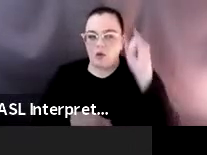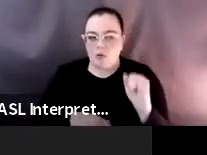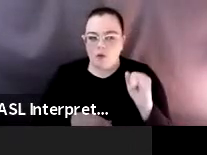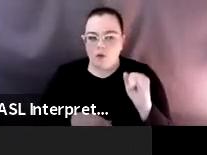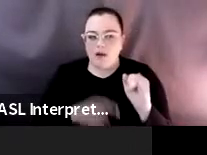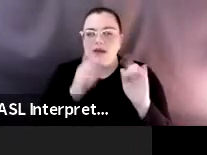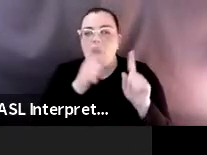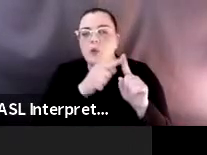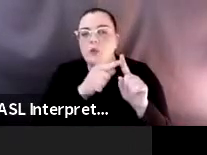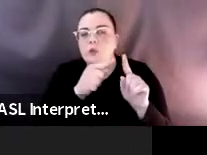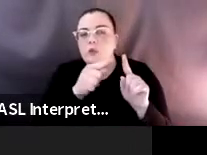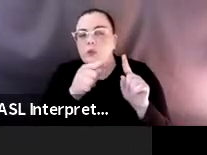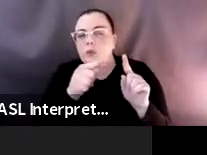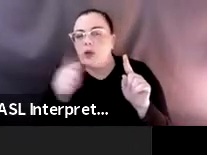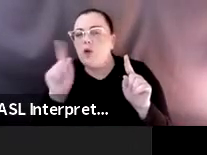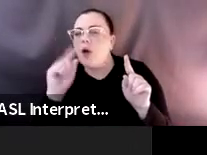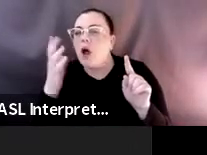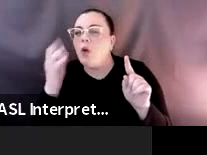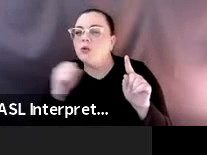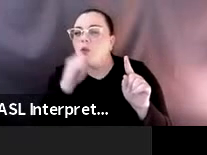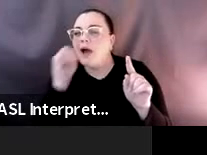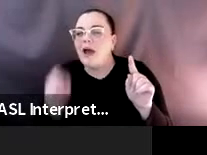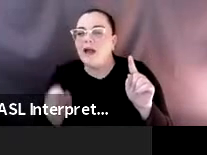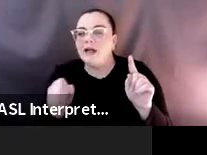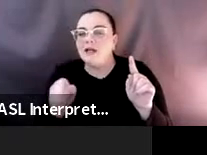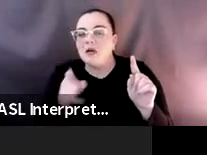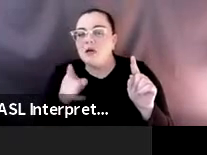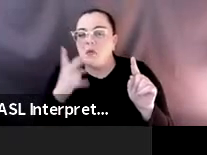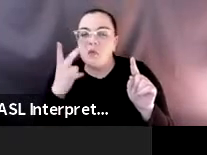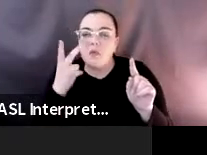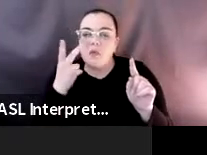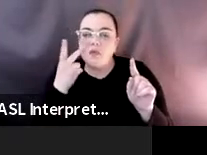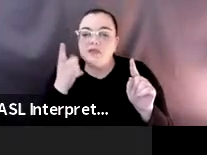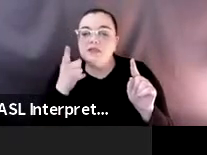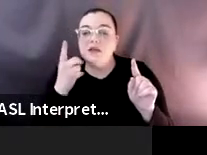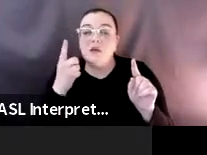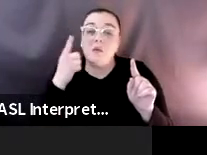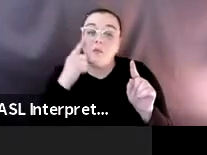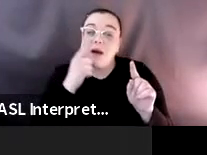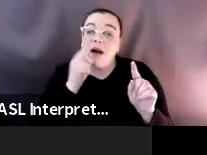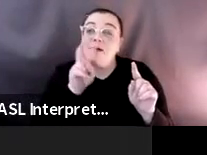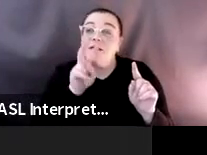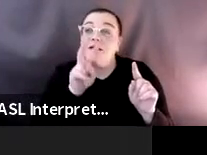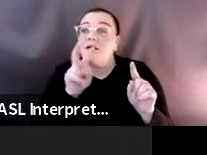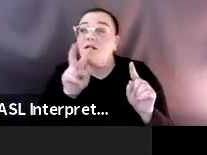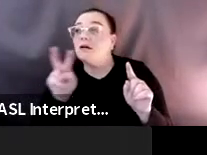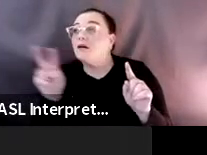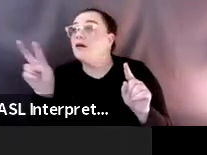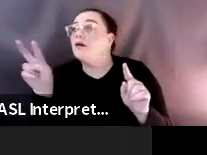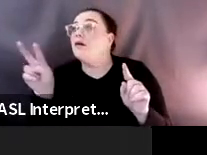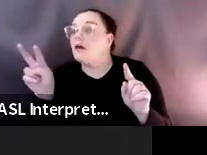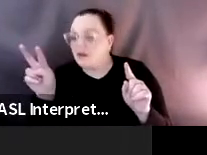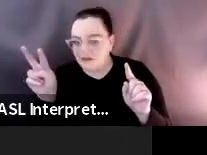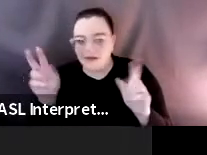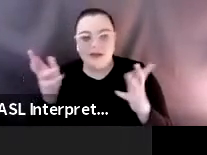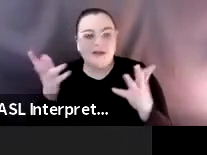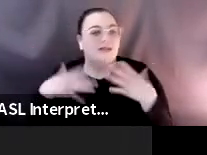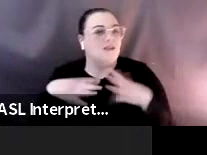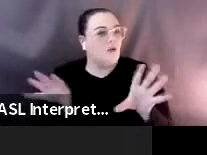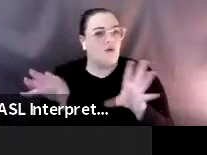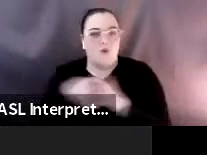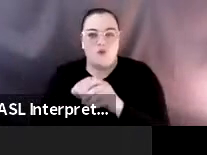figure out where I want the clip to end. So I can sort of see here my eyes have gone off camera now. Probably don't want to include that in